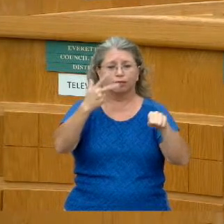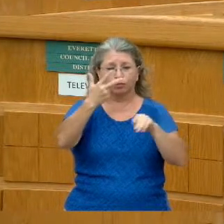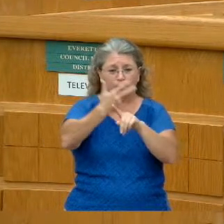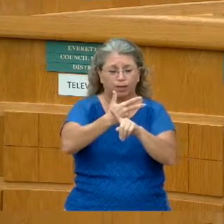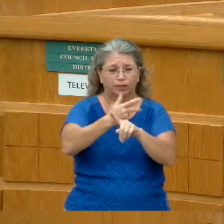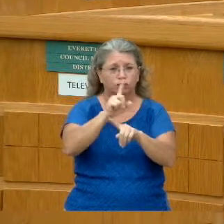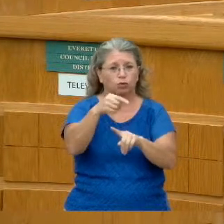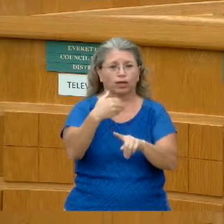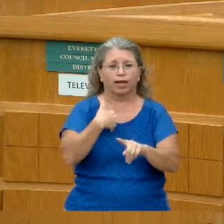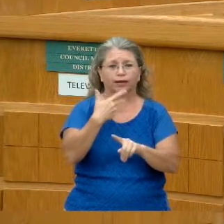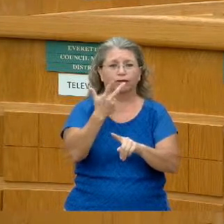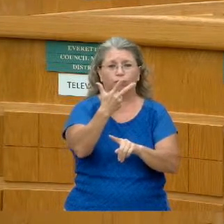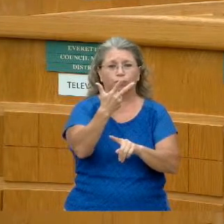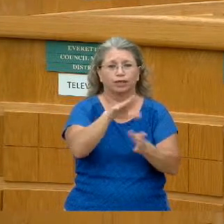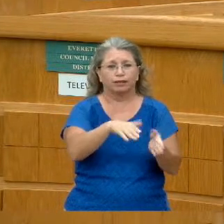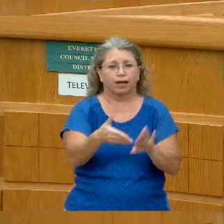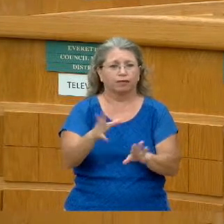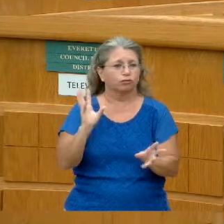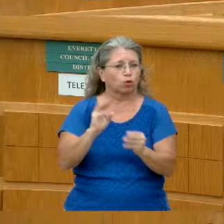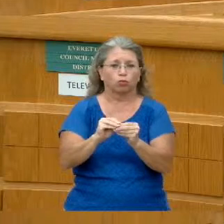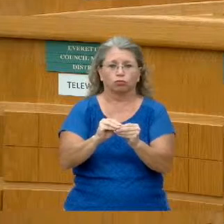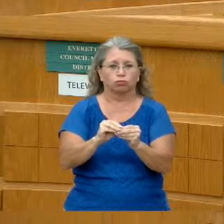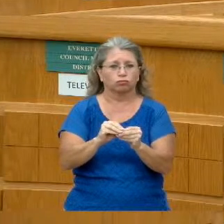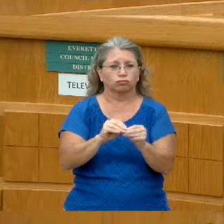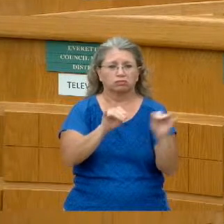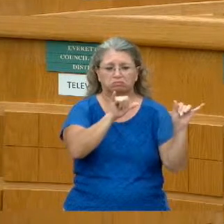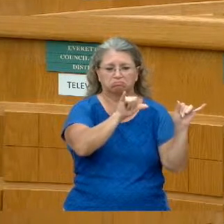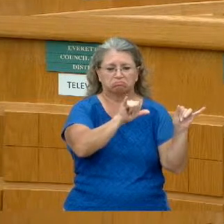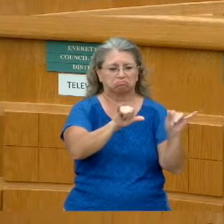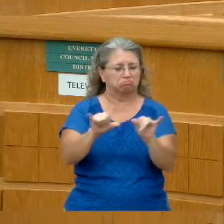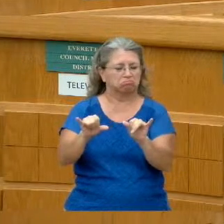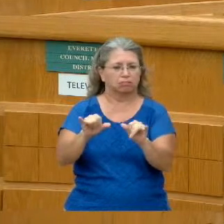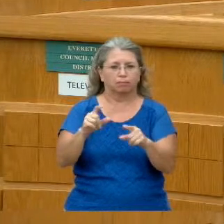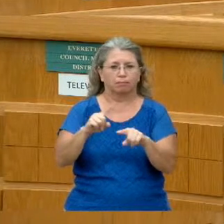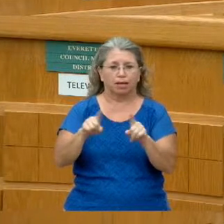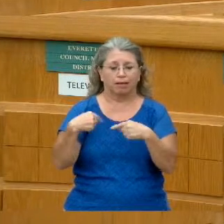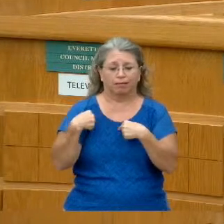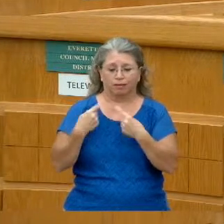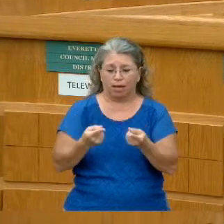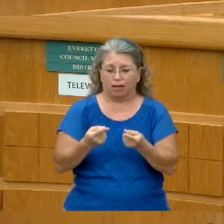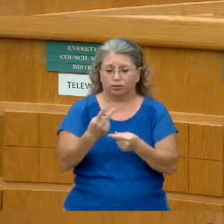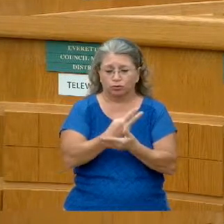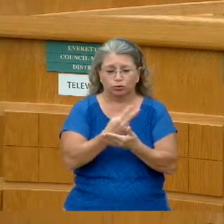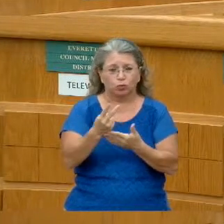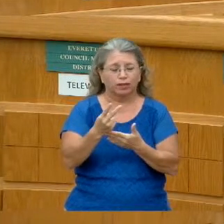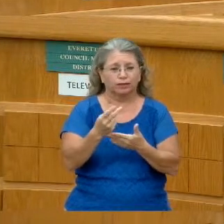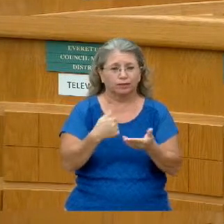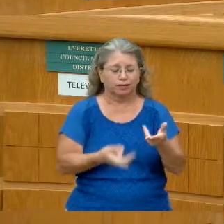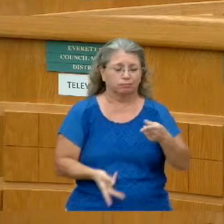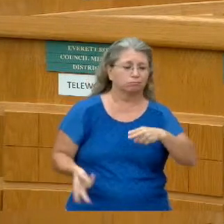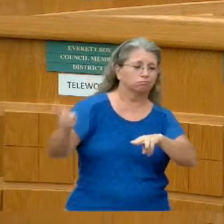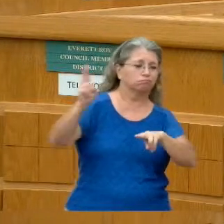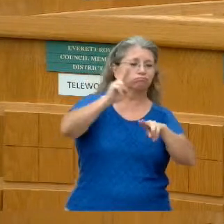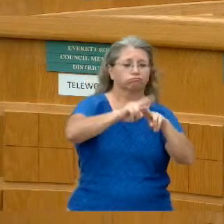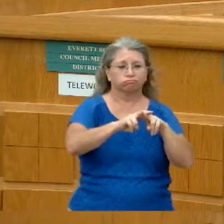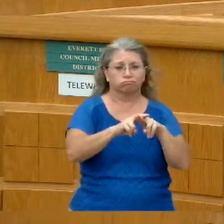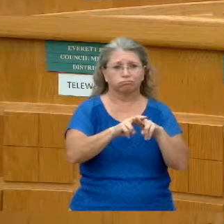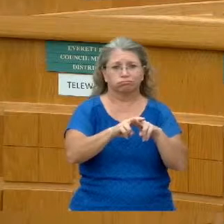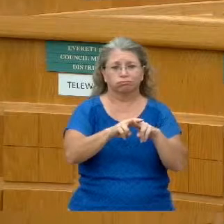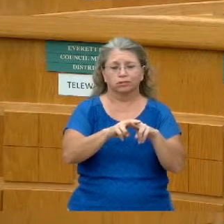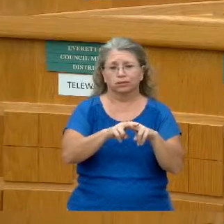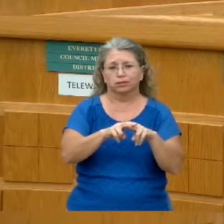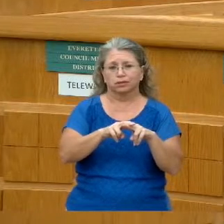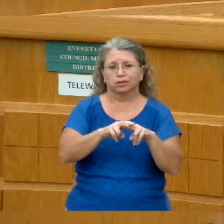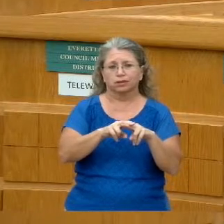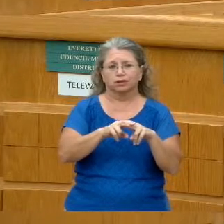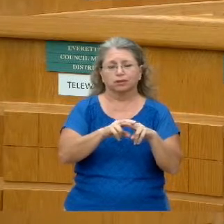total. And now just in the past couple of weeks, we've grown that by 15 persons, right? So once you get to here,